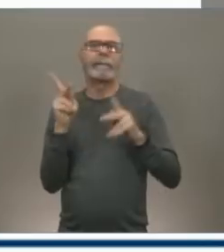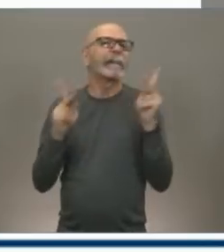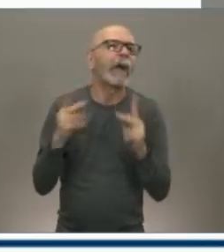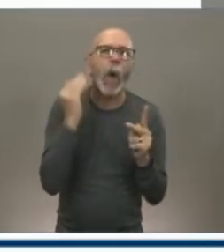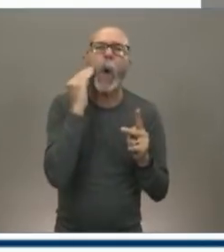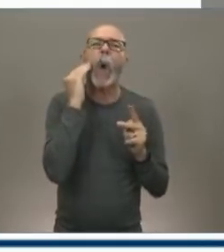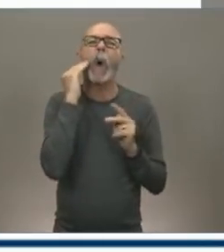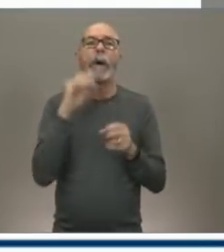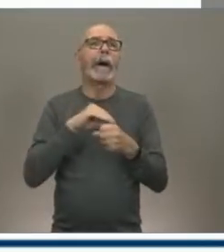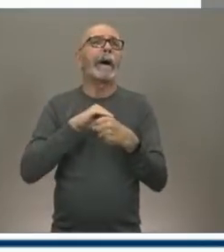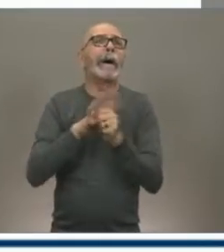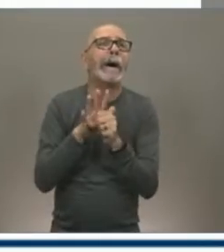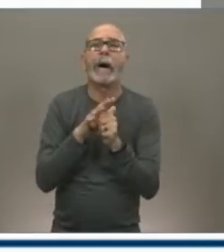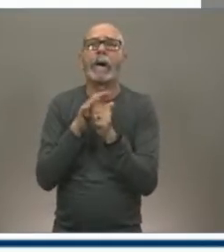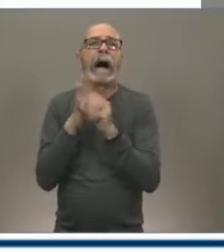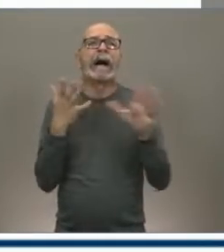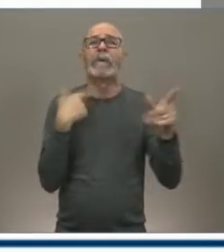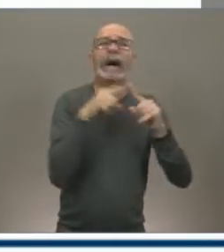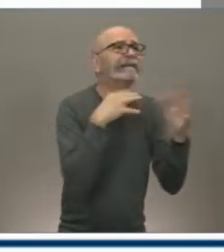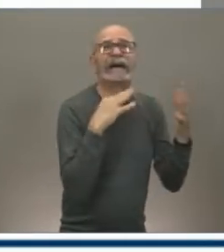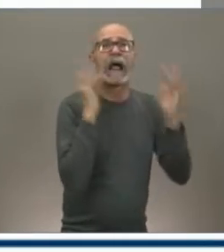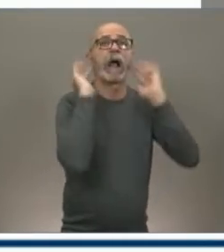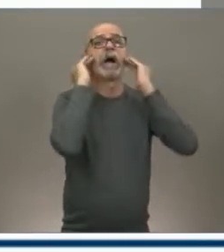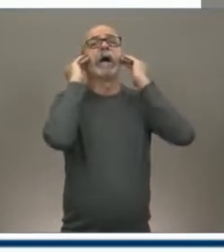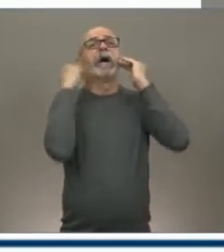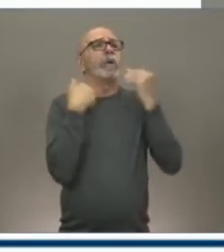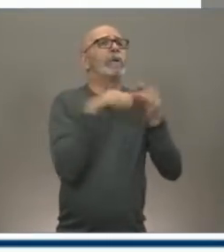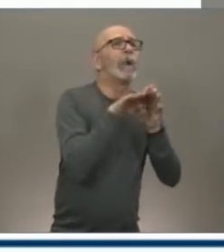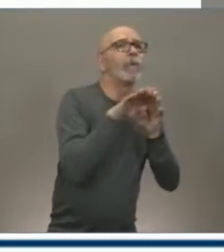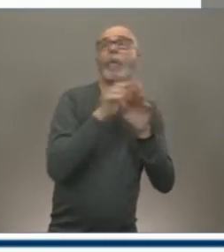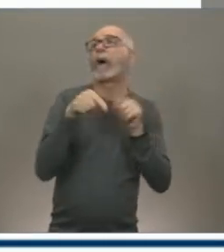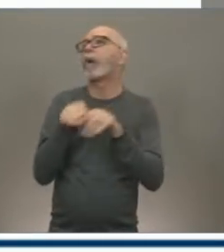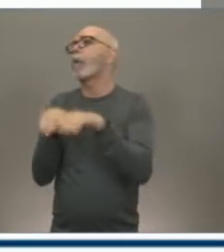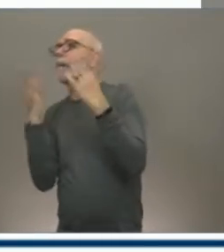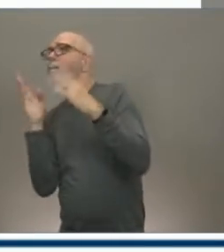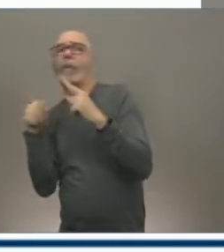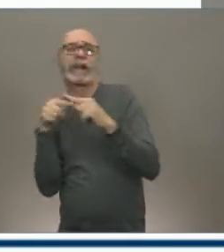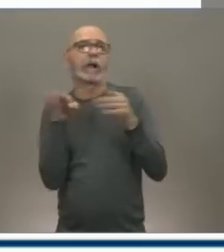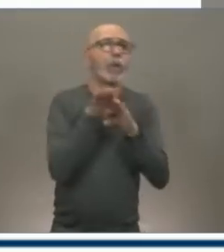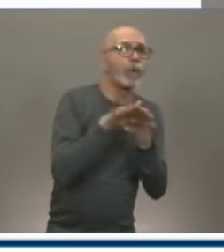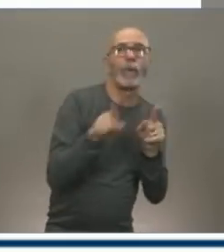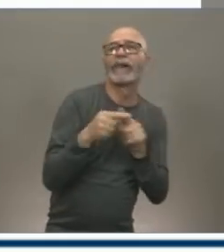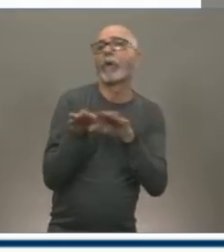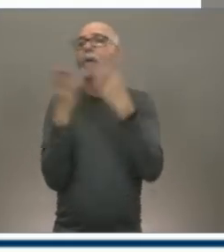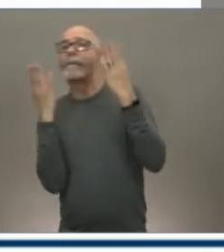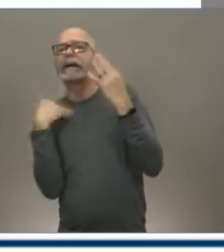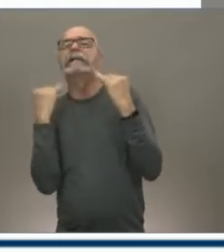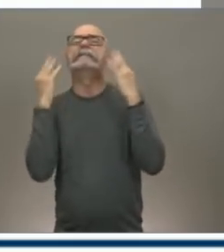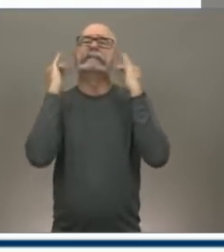affected areas of HRM and Hants County are going to lift. These